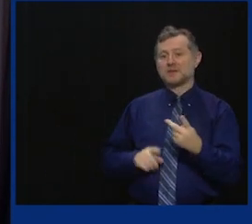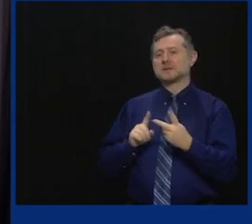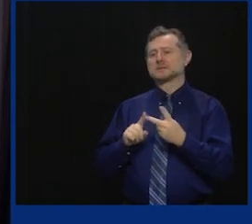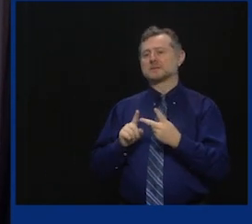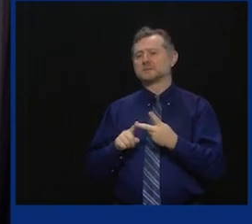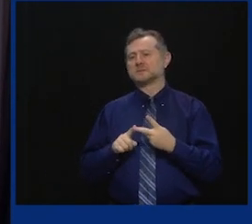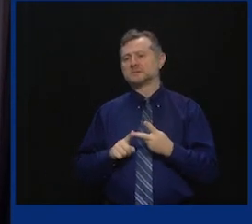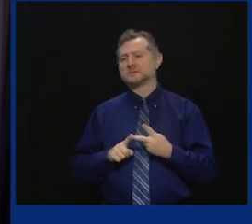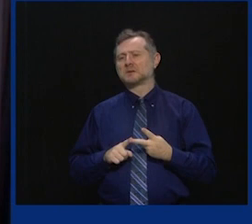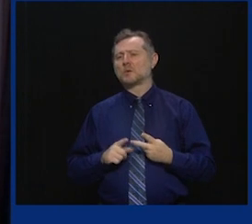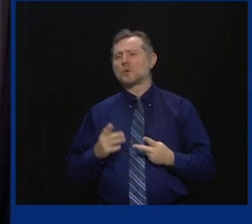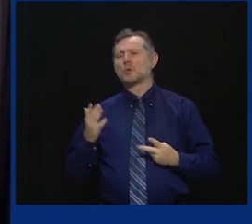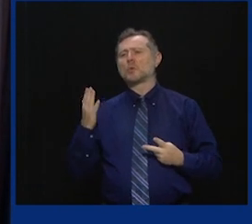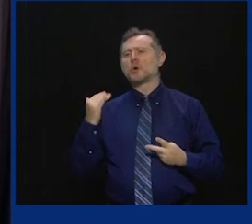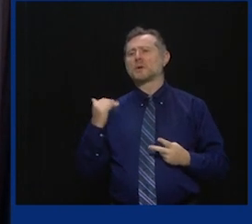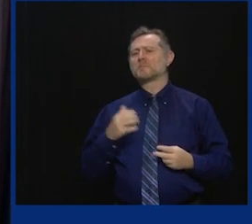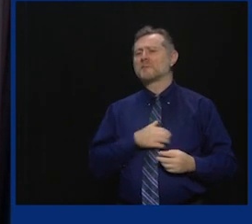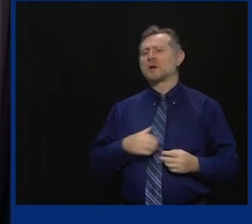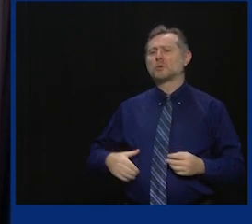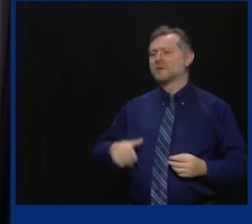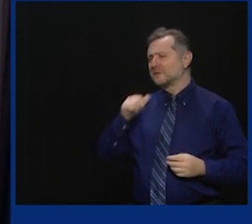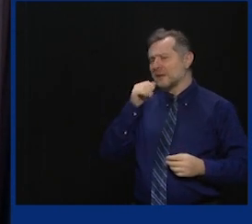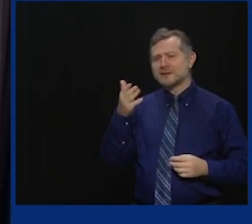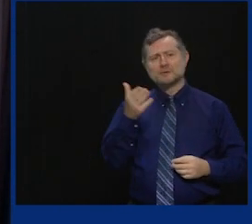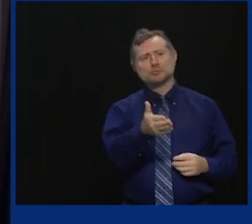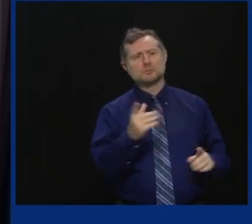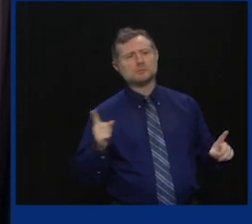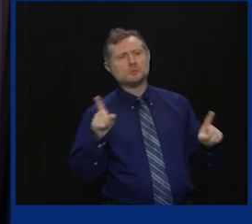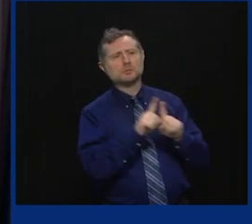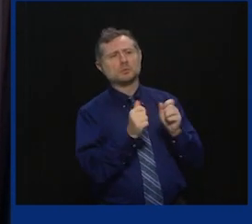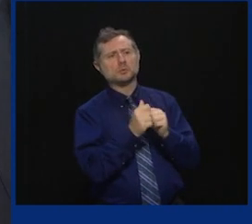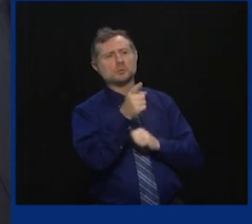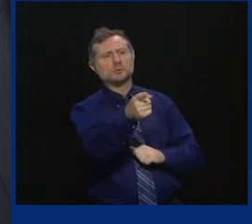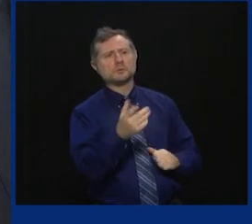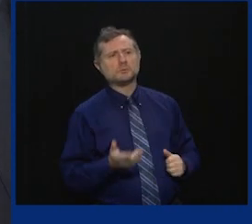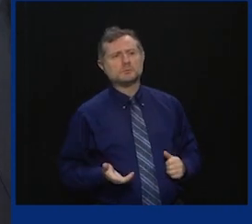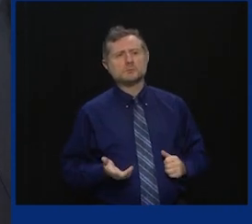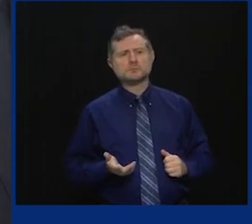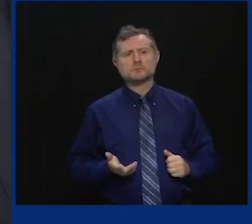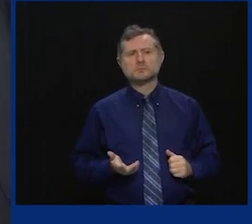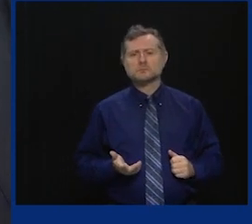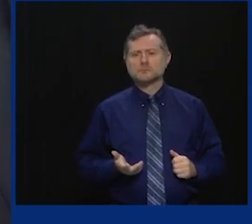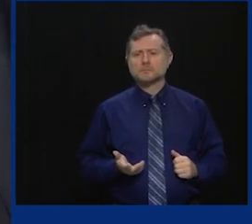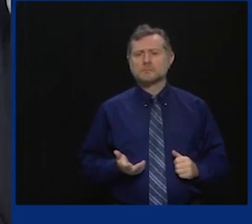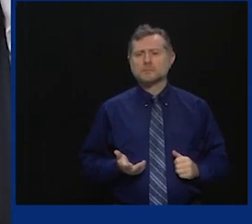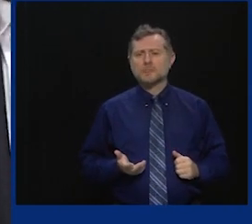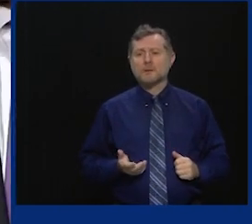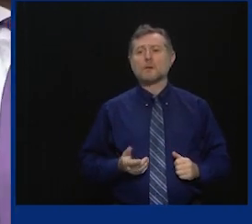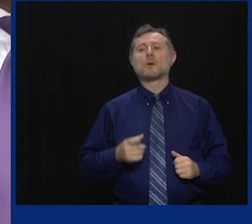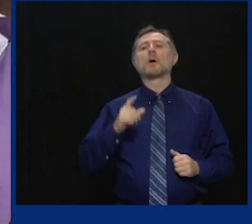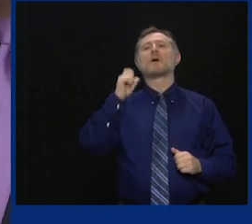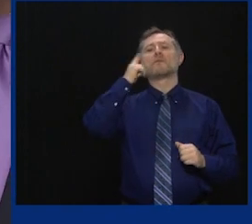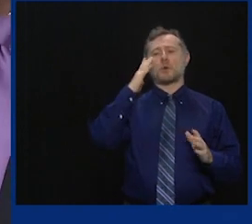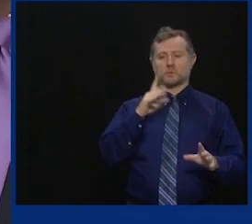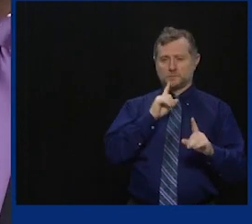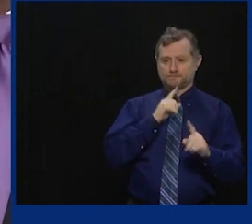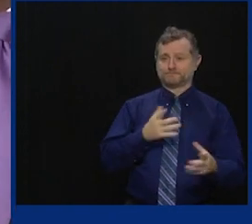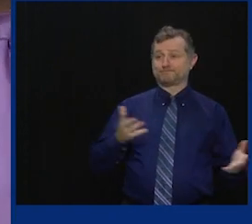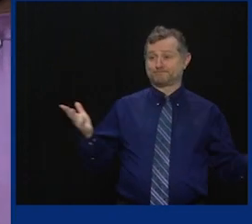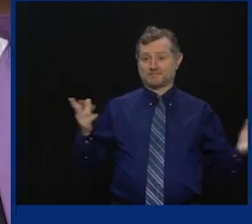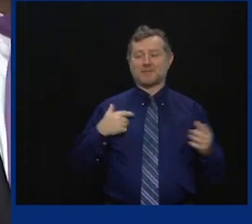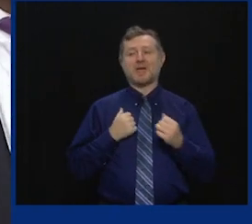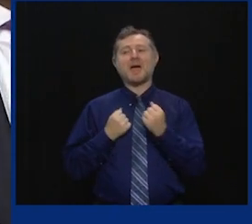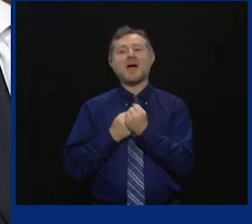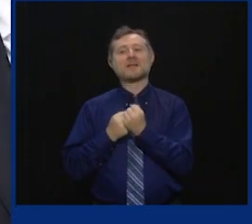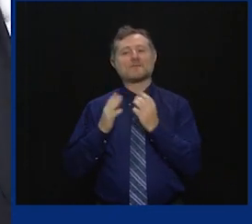why is the mayor not here with you today? Well, we have advocates who have fought for a state piece of legislation that was passed